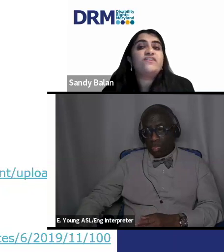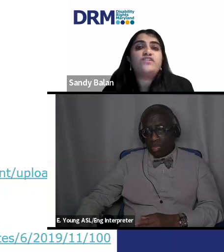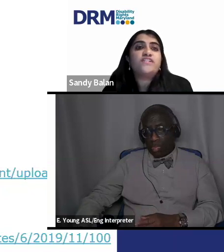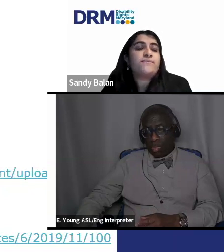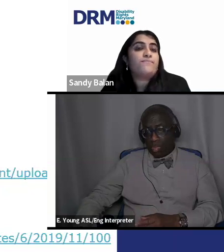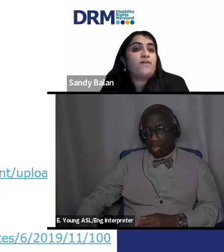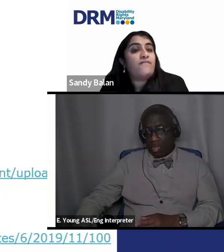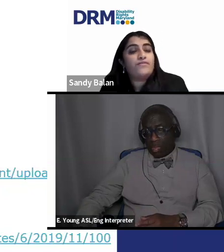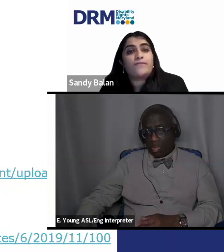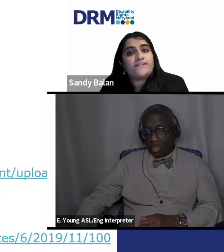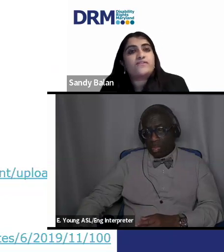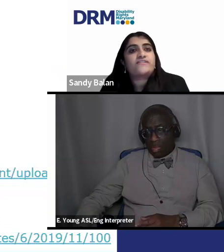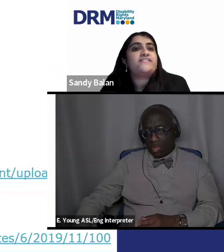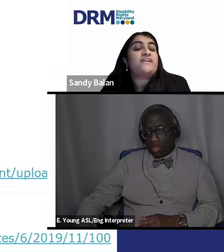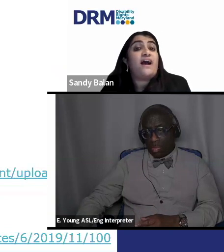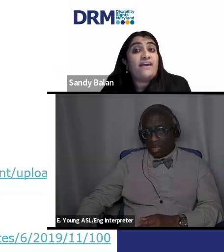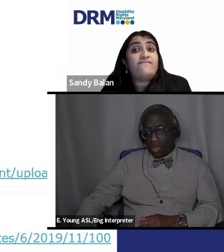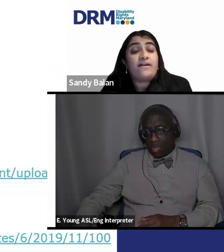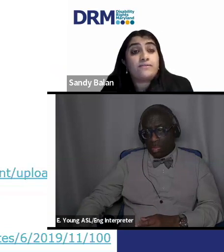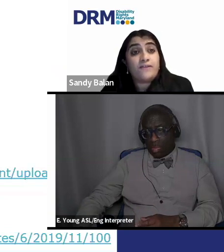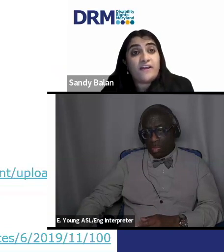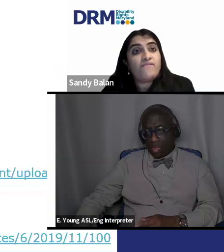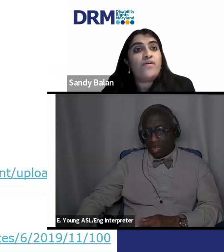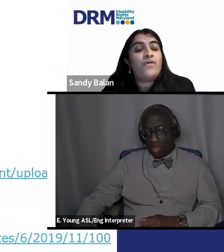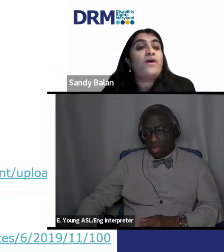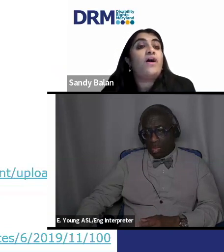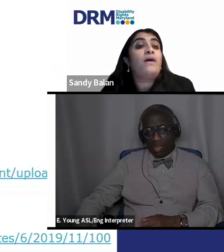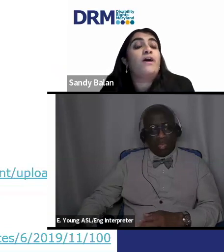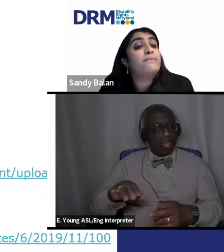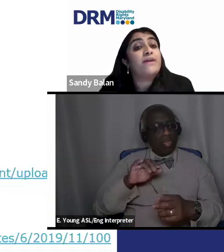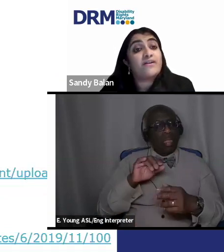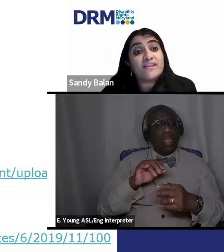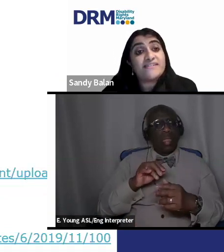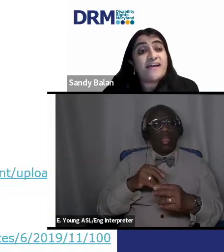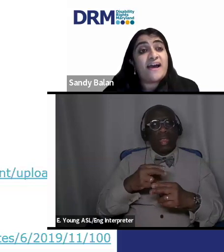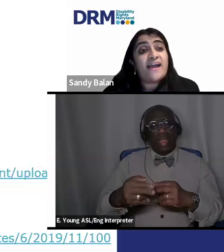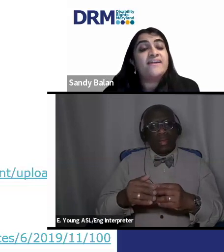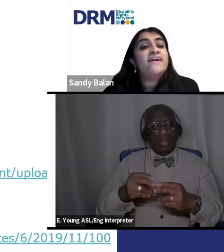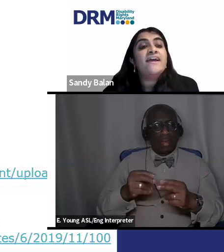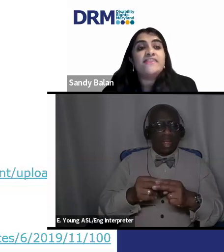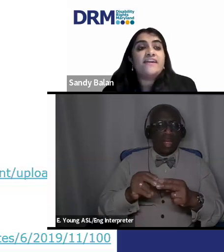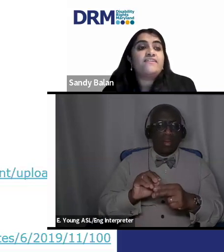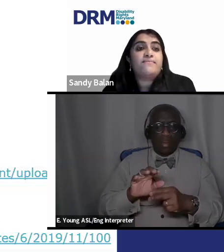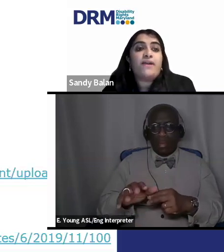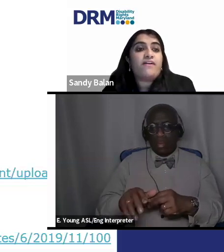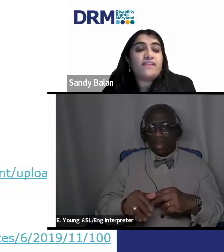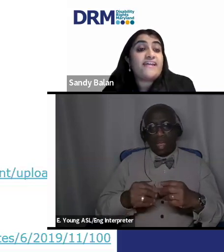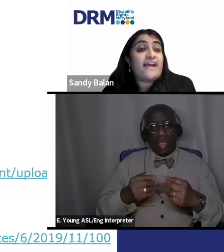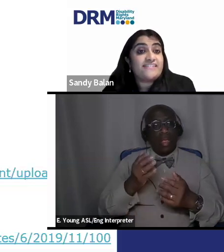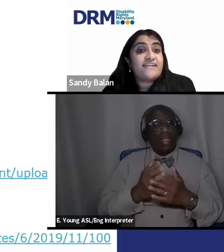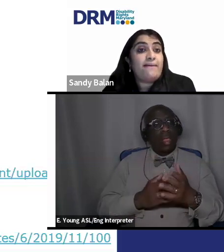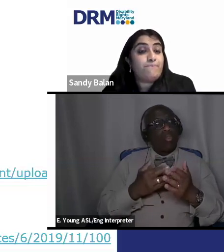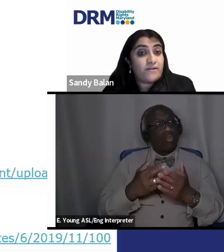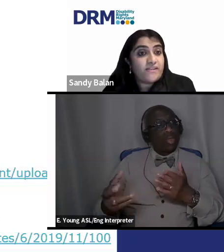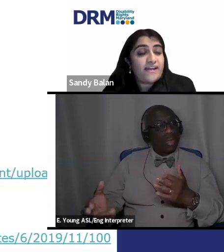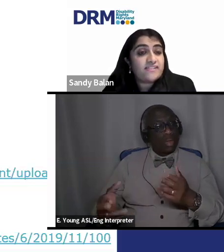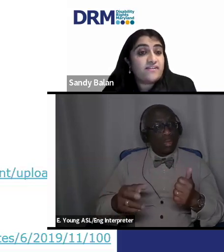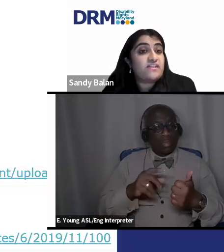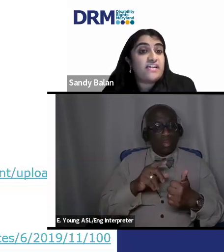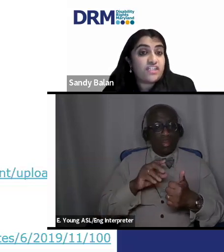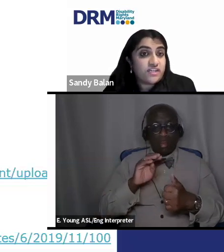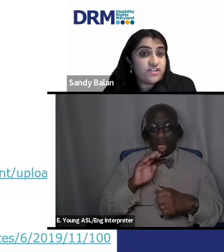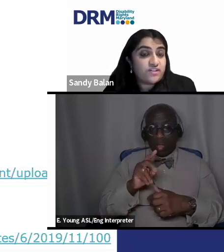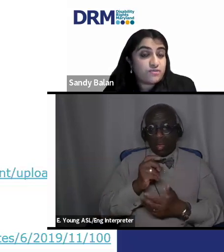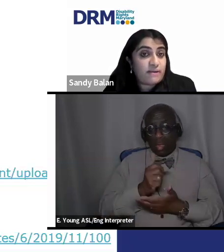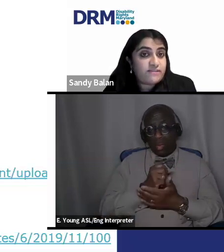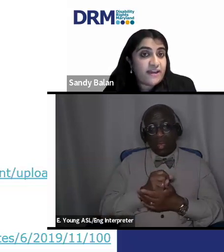And so these are just some of the resources that I have found to be helpful. On the Maryland side, there is the Maryland SDM bill text